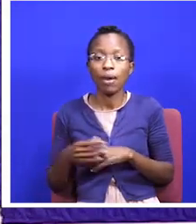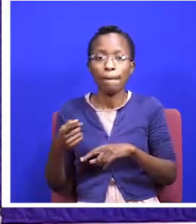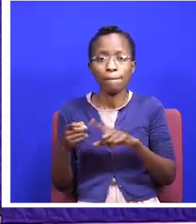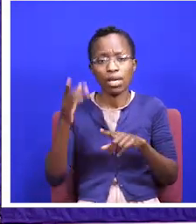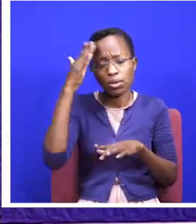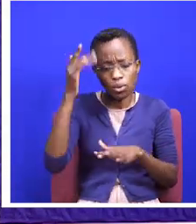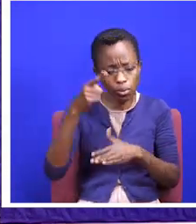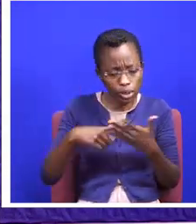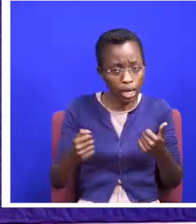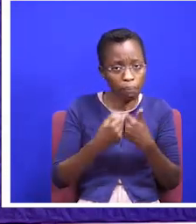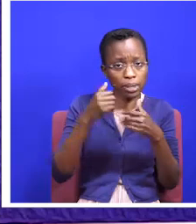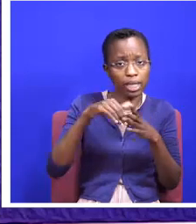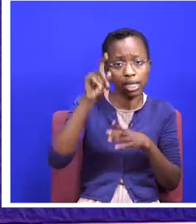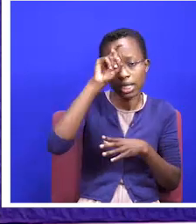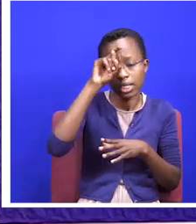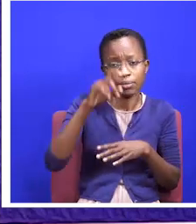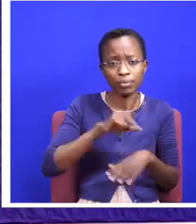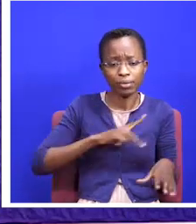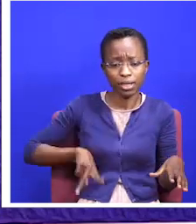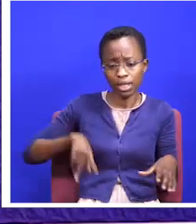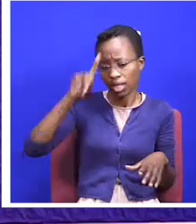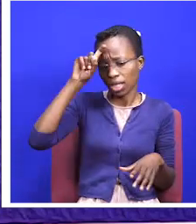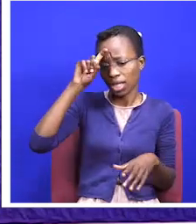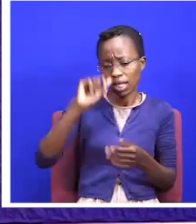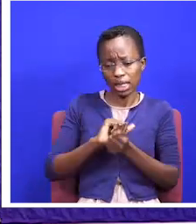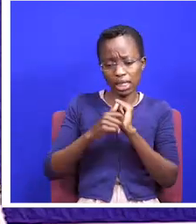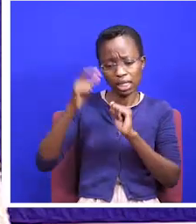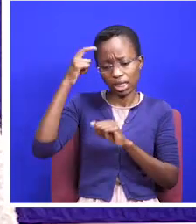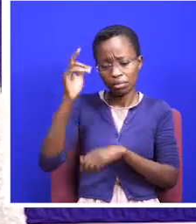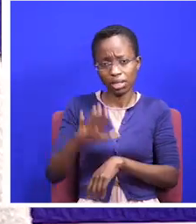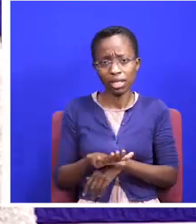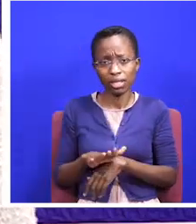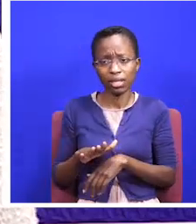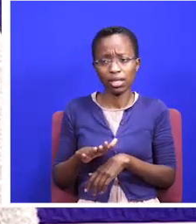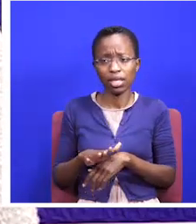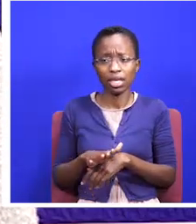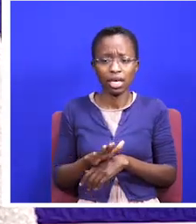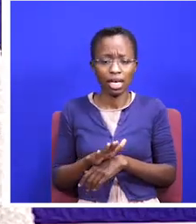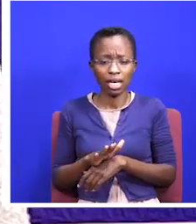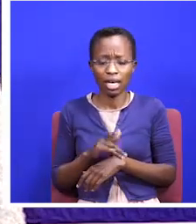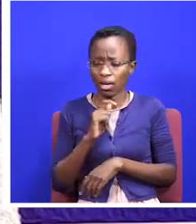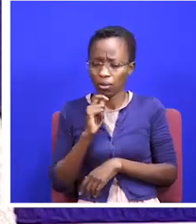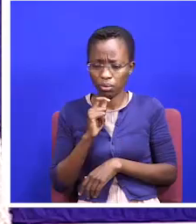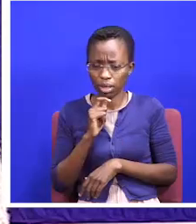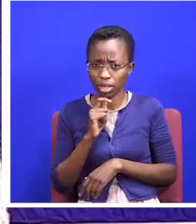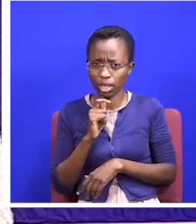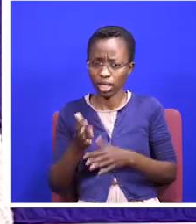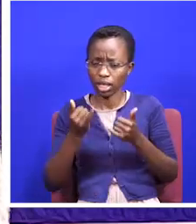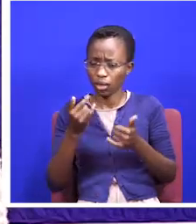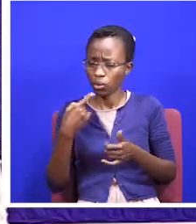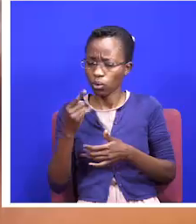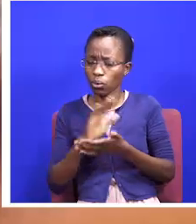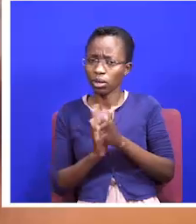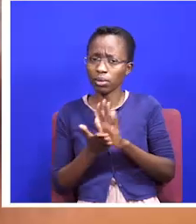Egypt, do you know what happened? Pharaoh changed his mind. He asked himself,